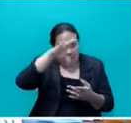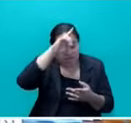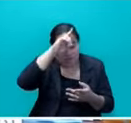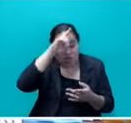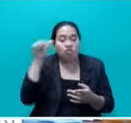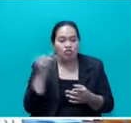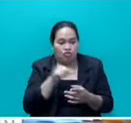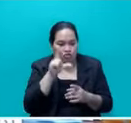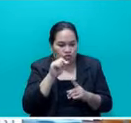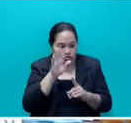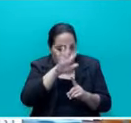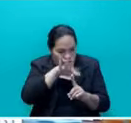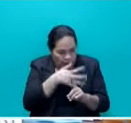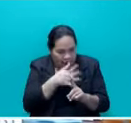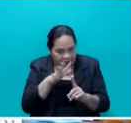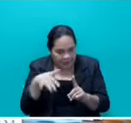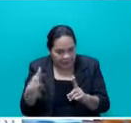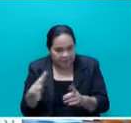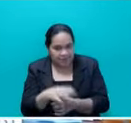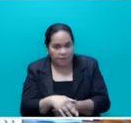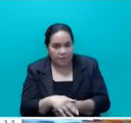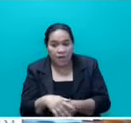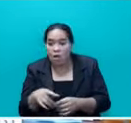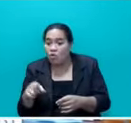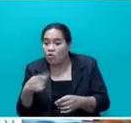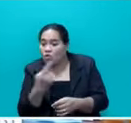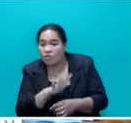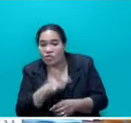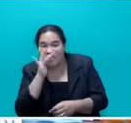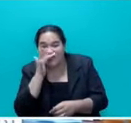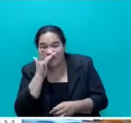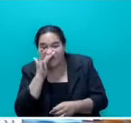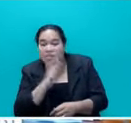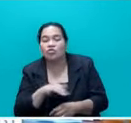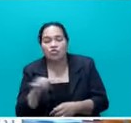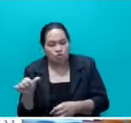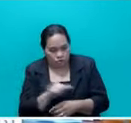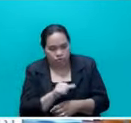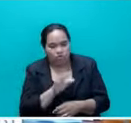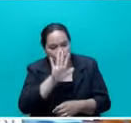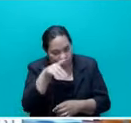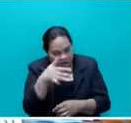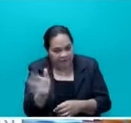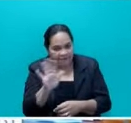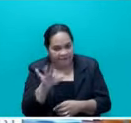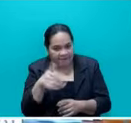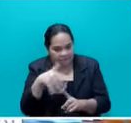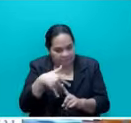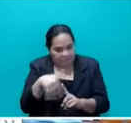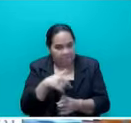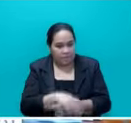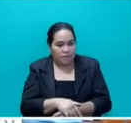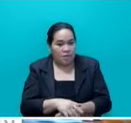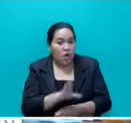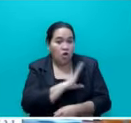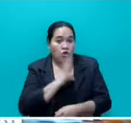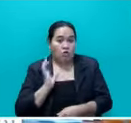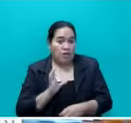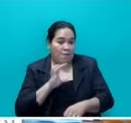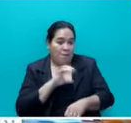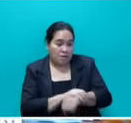check. Daycare centers should do a check. And the Commissioner of Police will say, those who